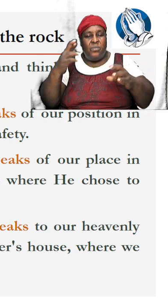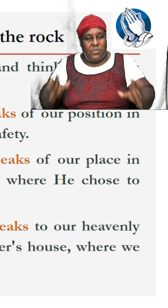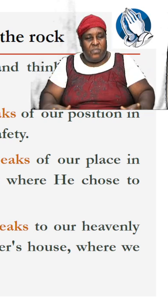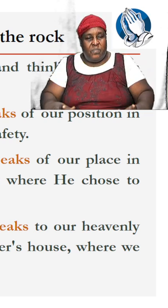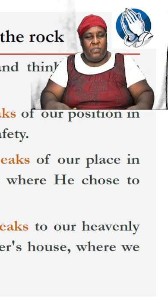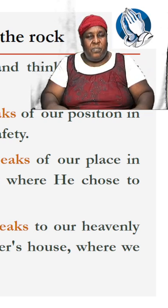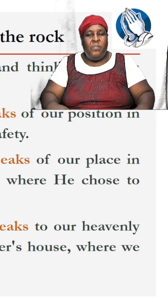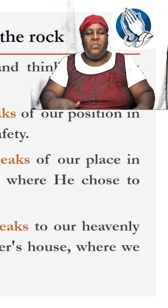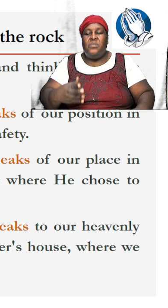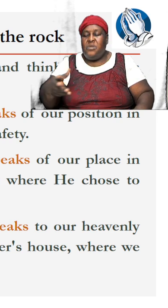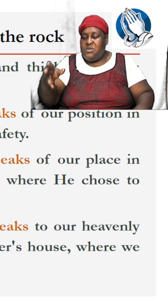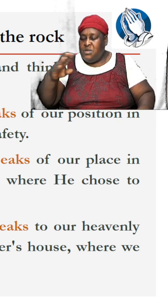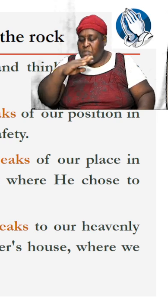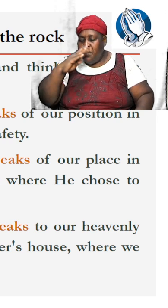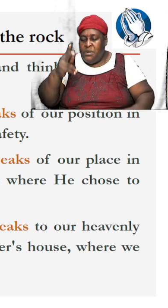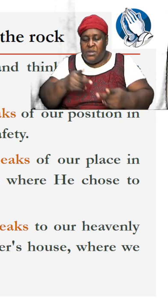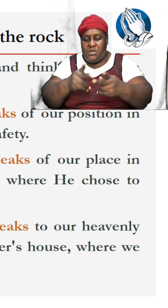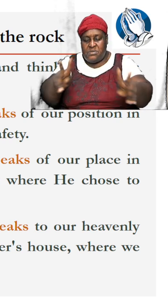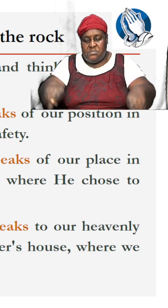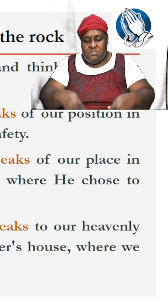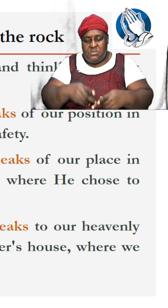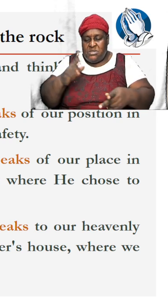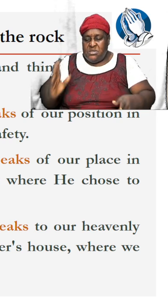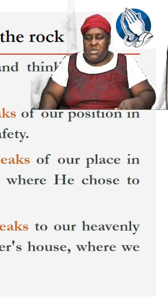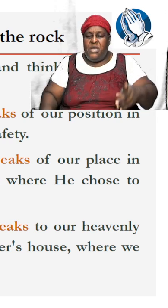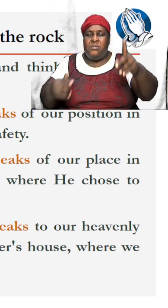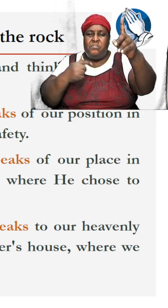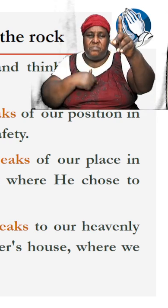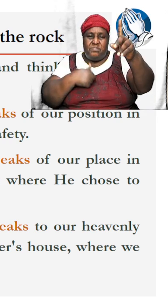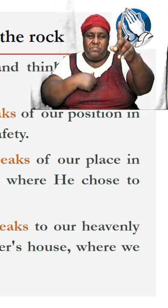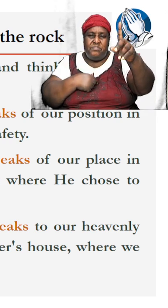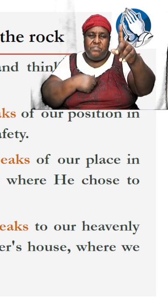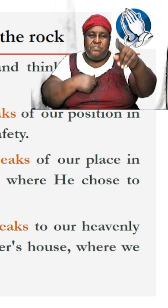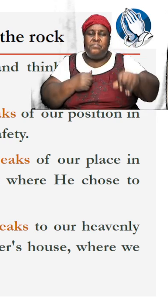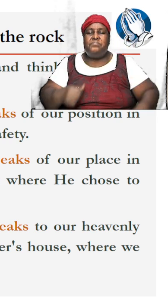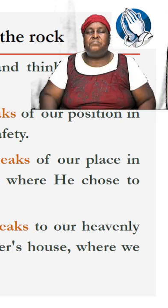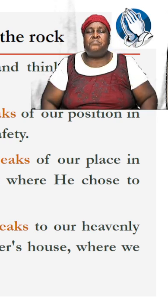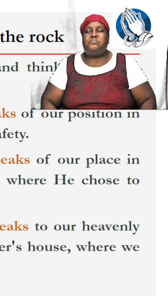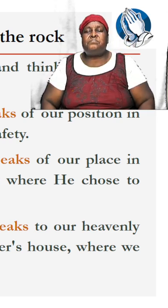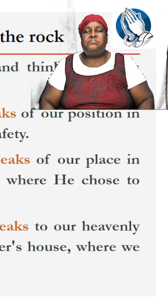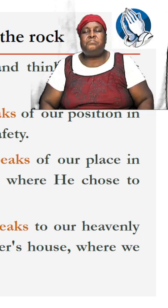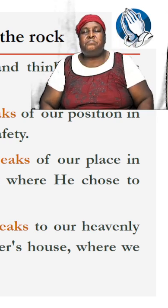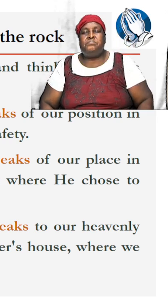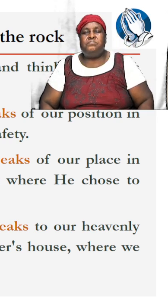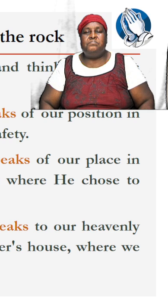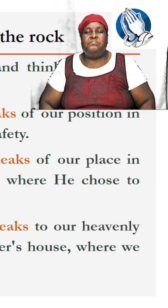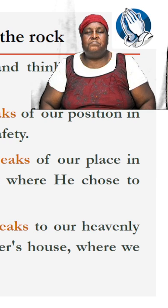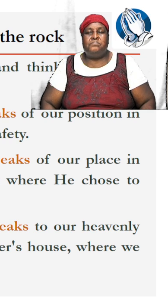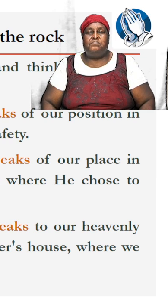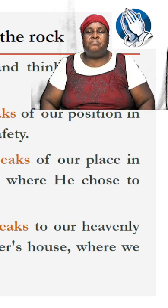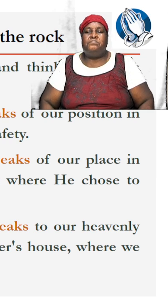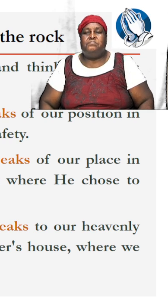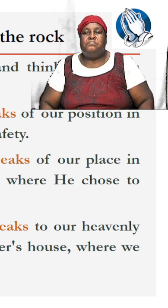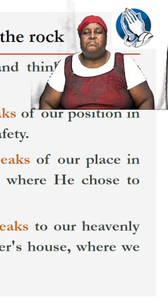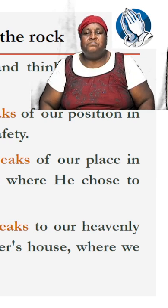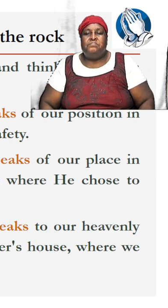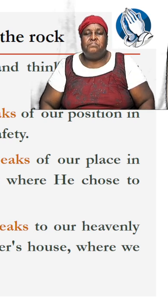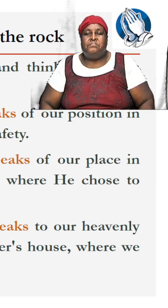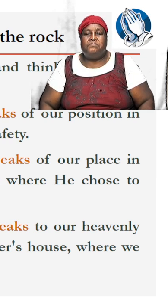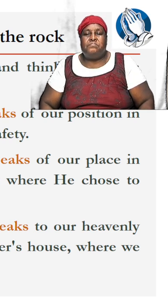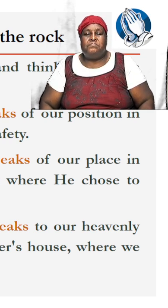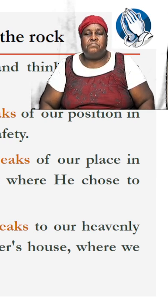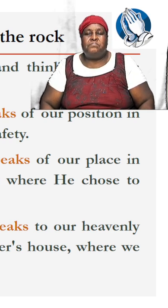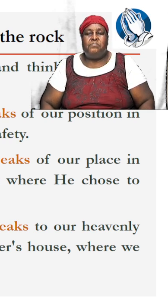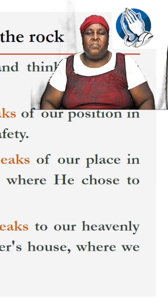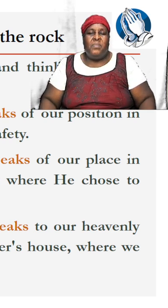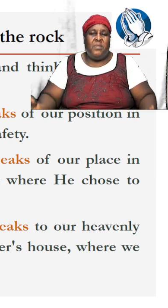me, my God. There is a place beside me. You say, here